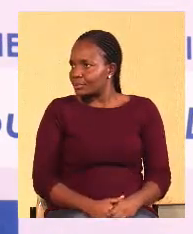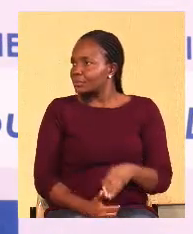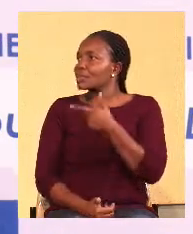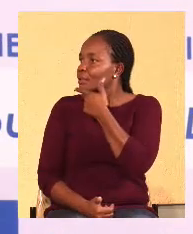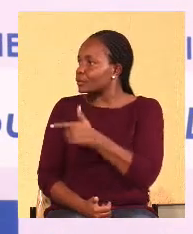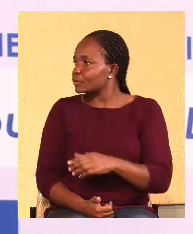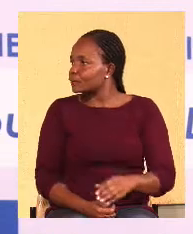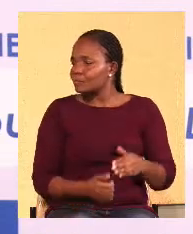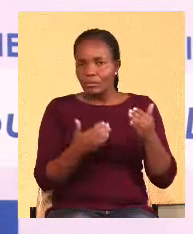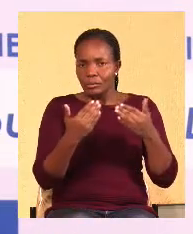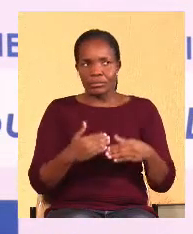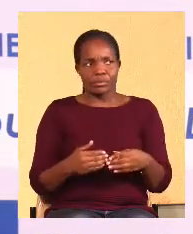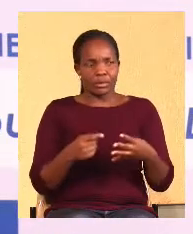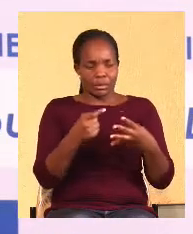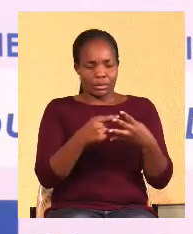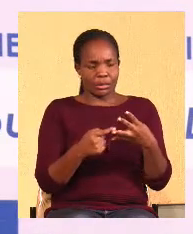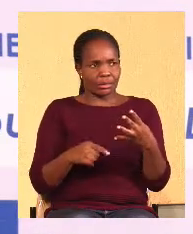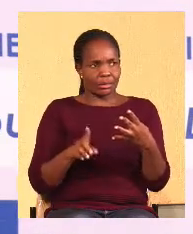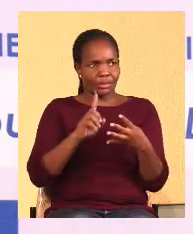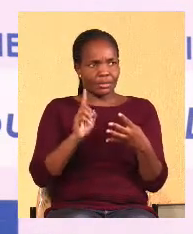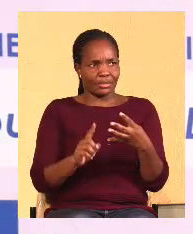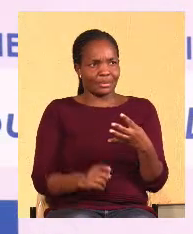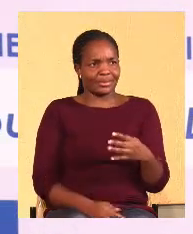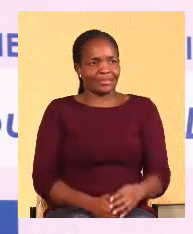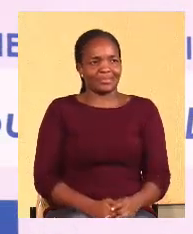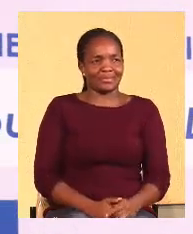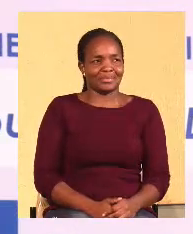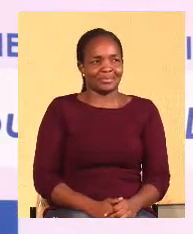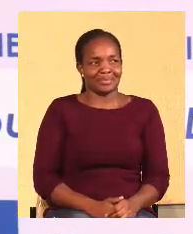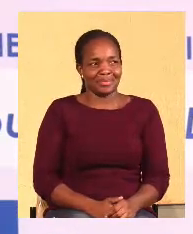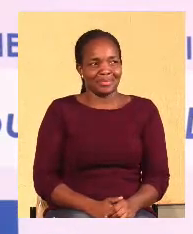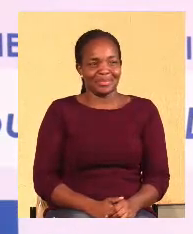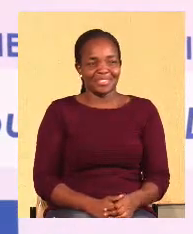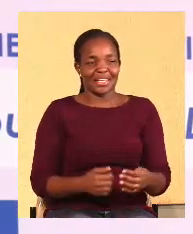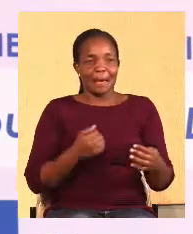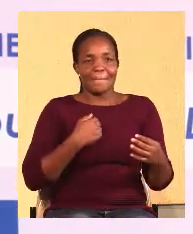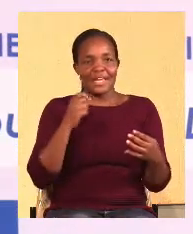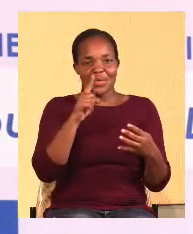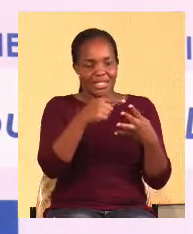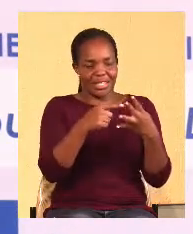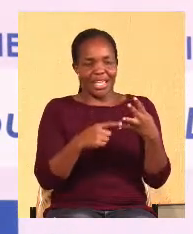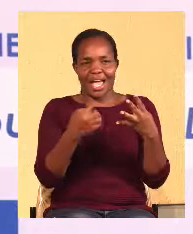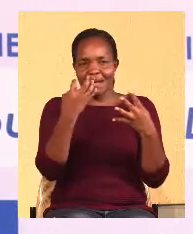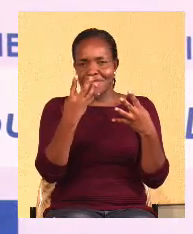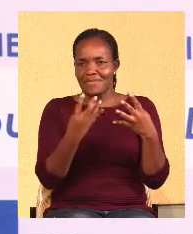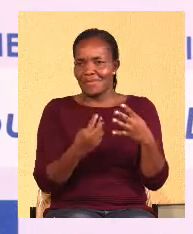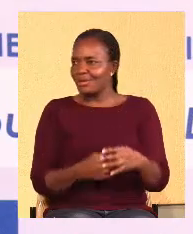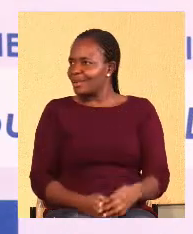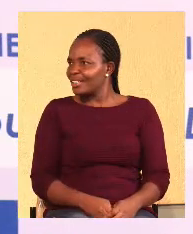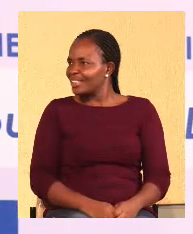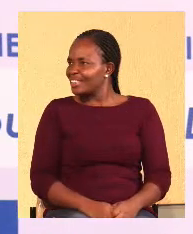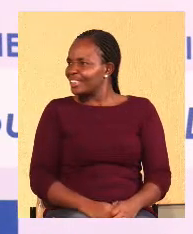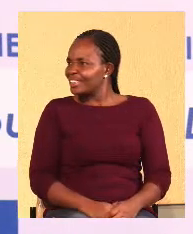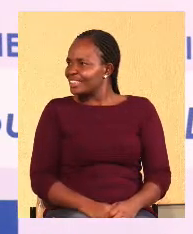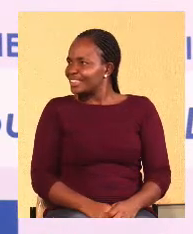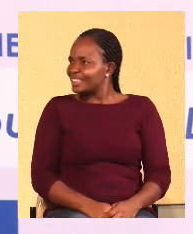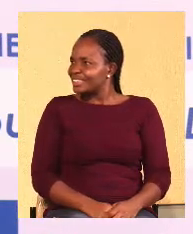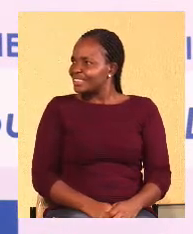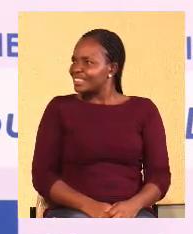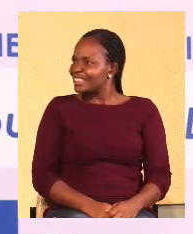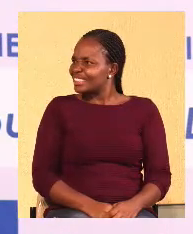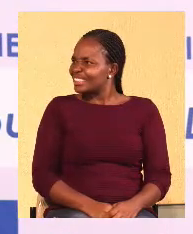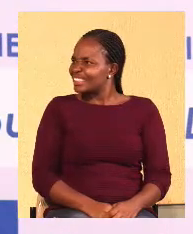have four questions. Oh. The mortality. I would like to know the normal mortality in Namibia.